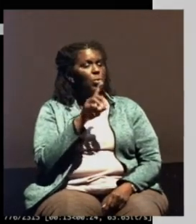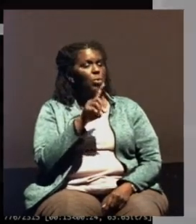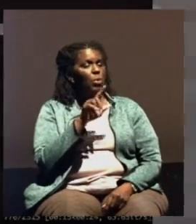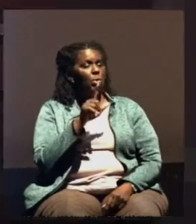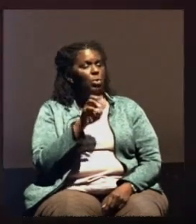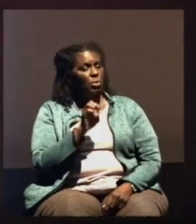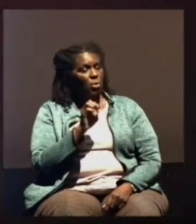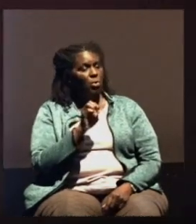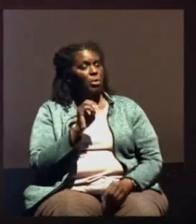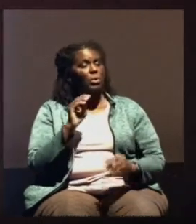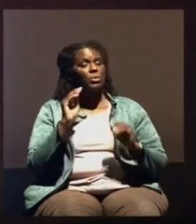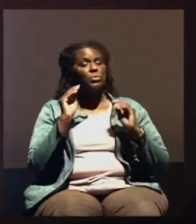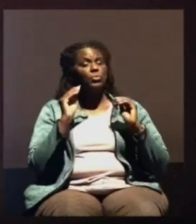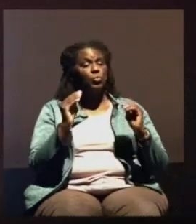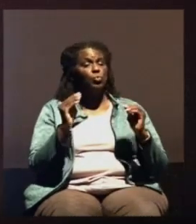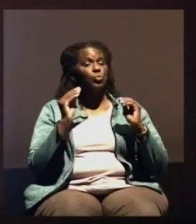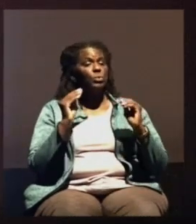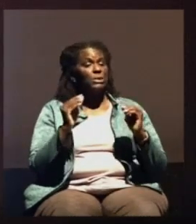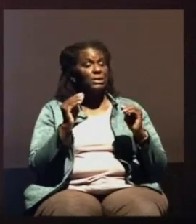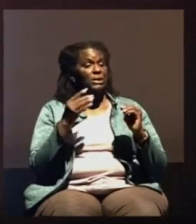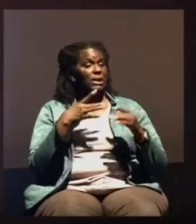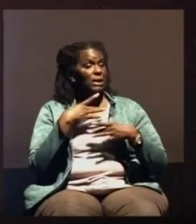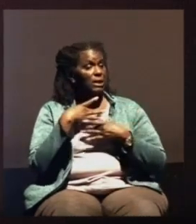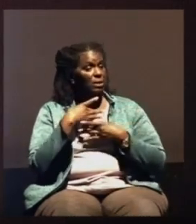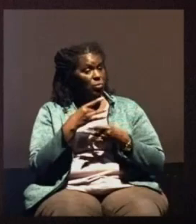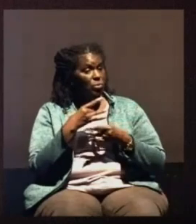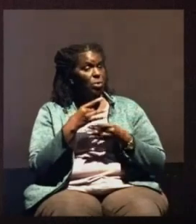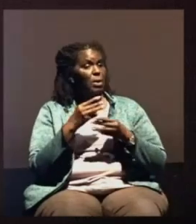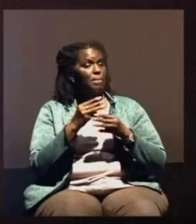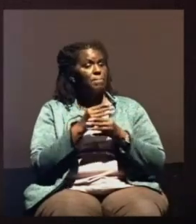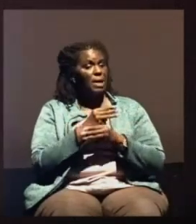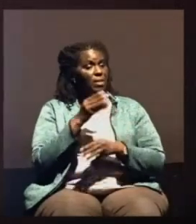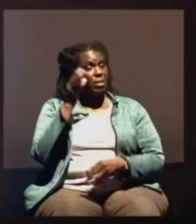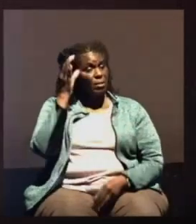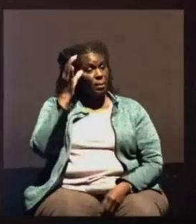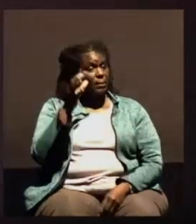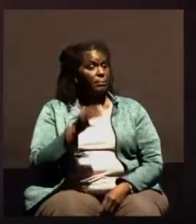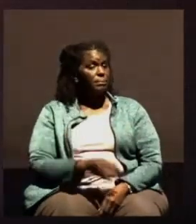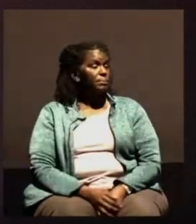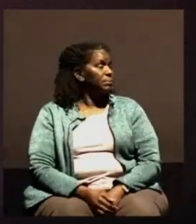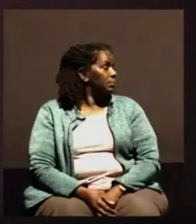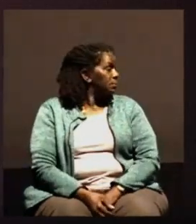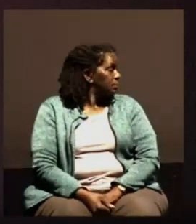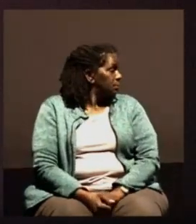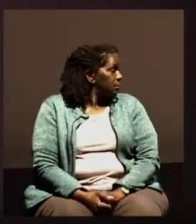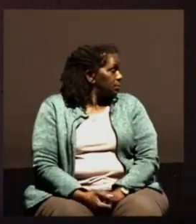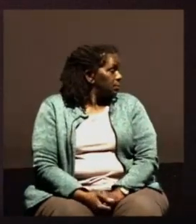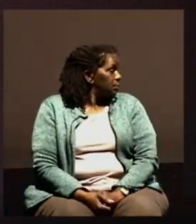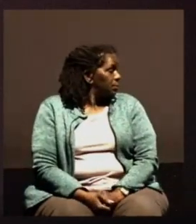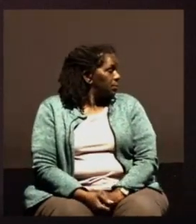make a lesson and understand some really interesting mathematics like information theory.